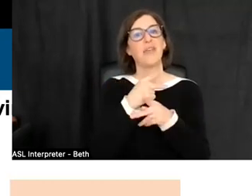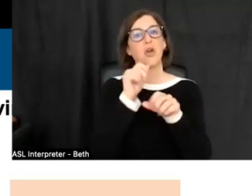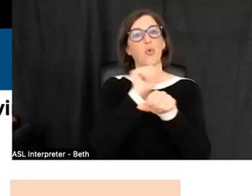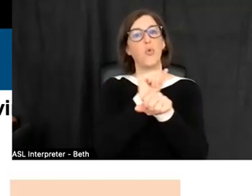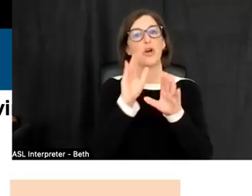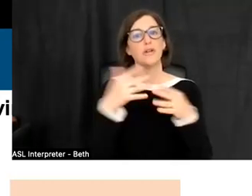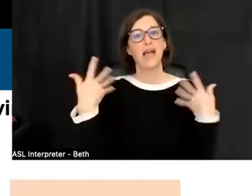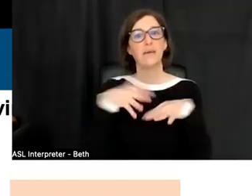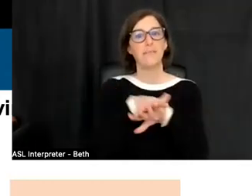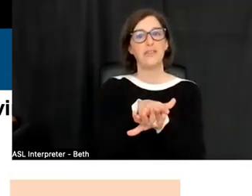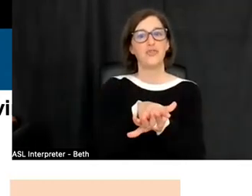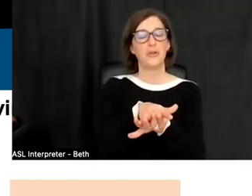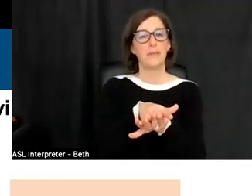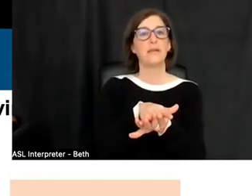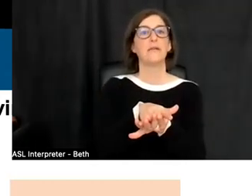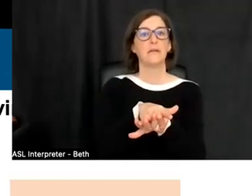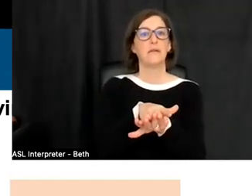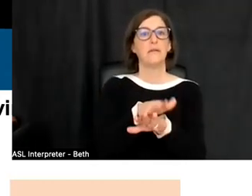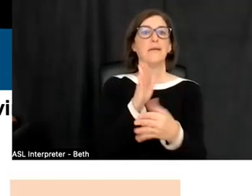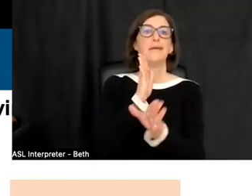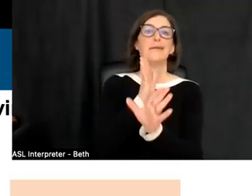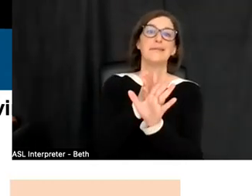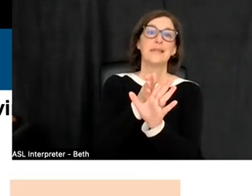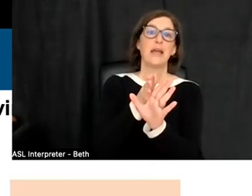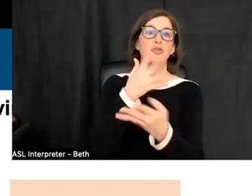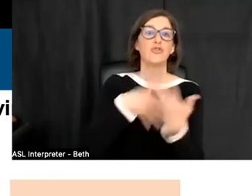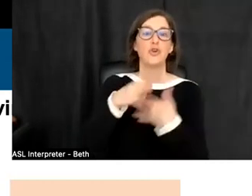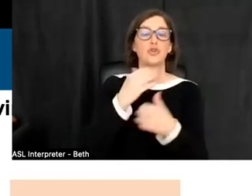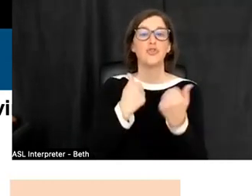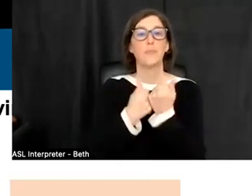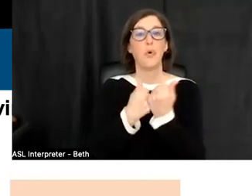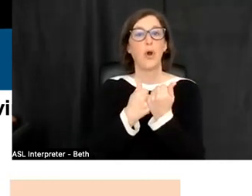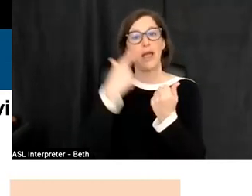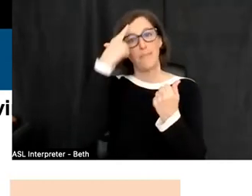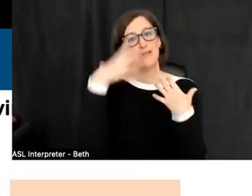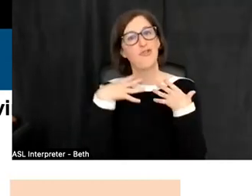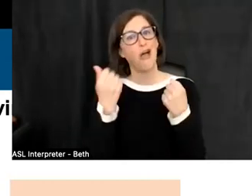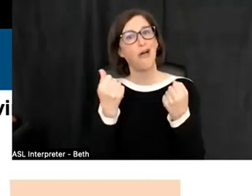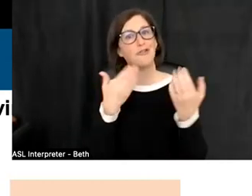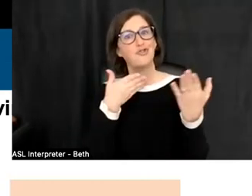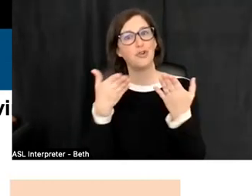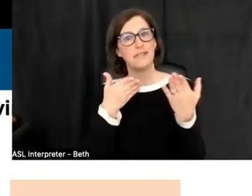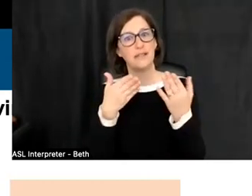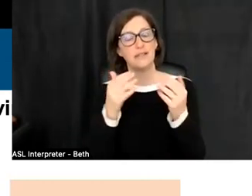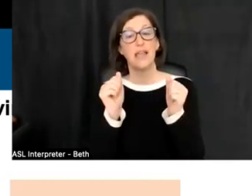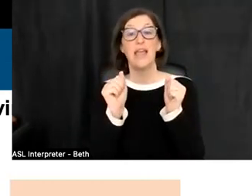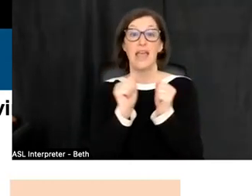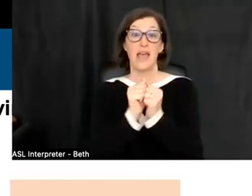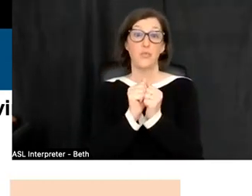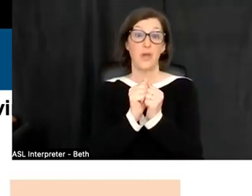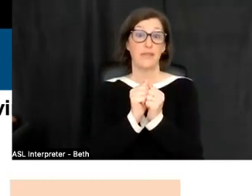mainstreaming psychosocial support, as well as mental health and childcare services. And with these